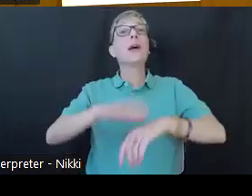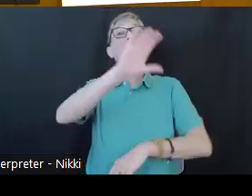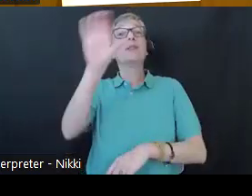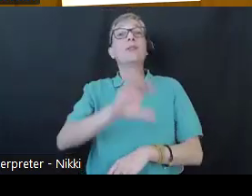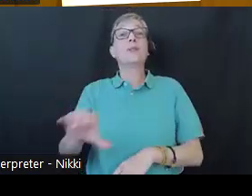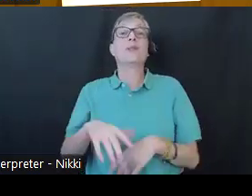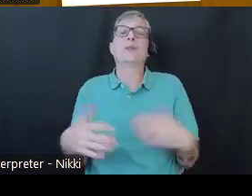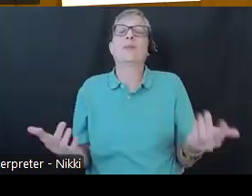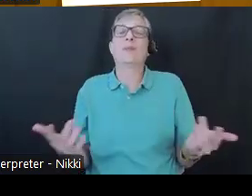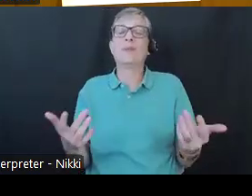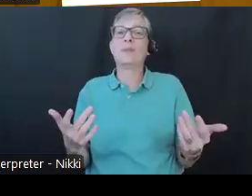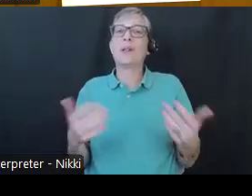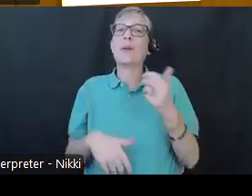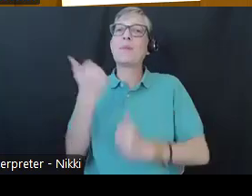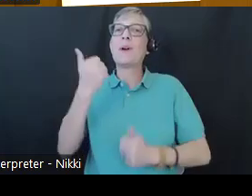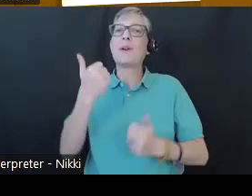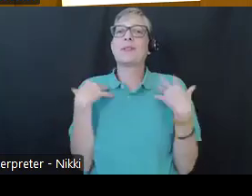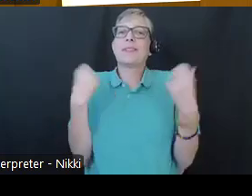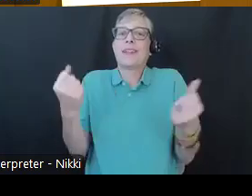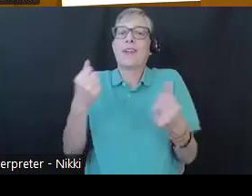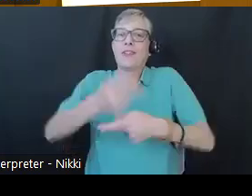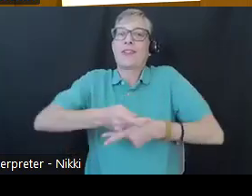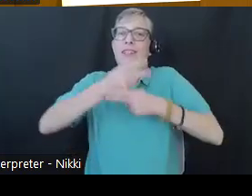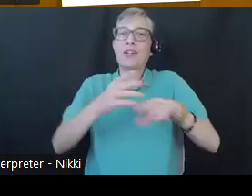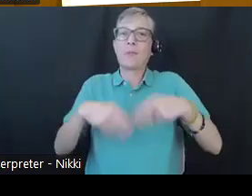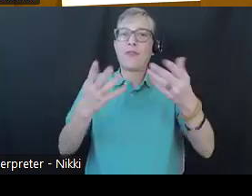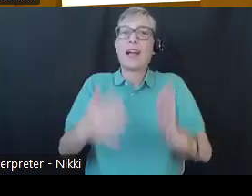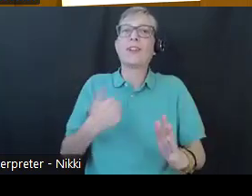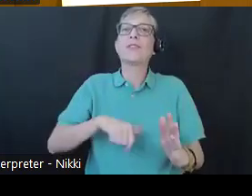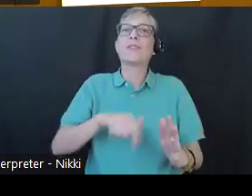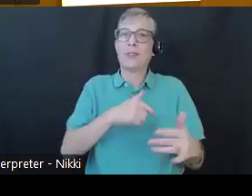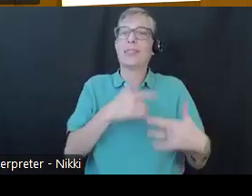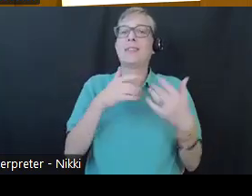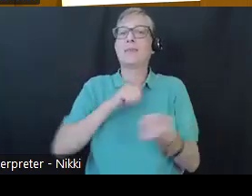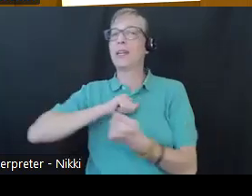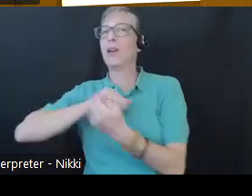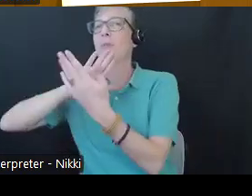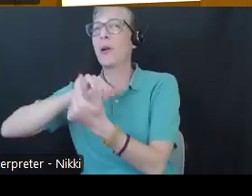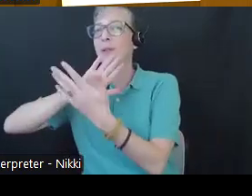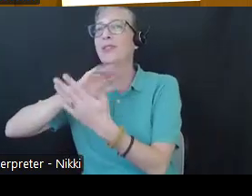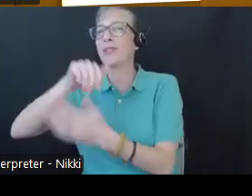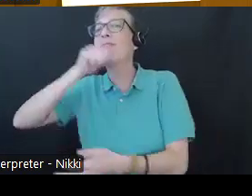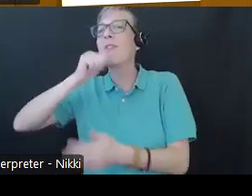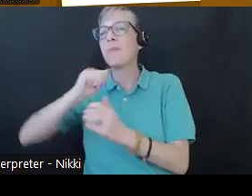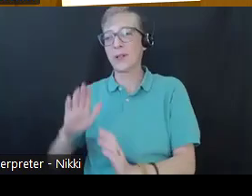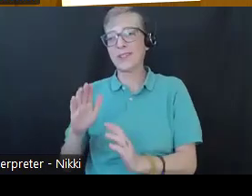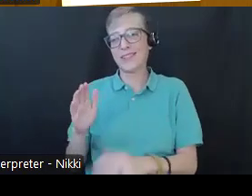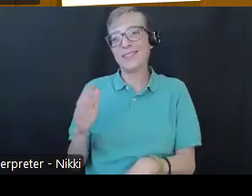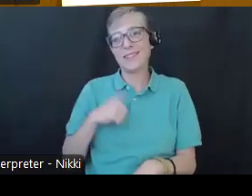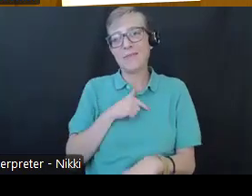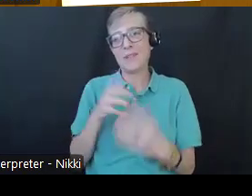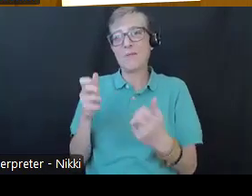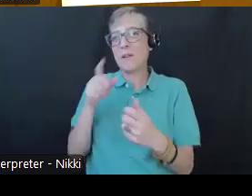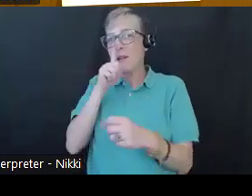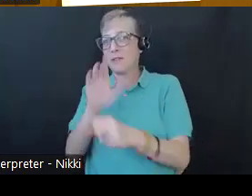healthcare providers, we are all approach copers because we want to make sure people are doing it right. But you can kind of see then